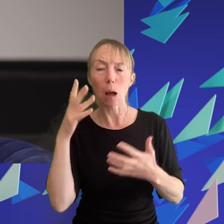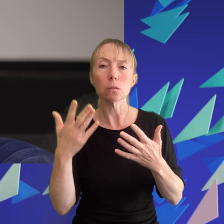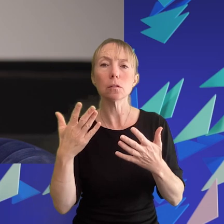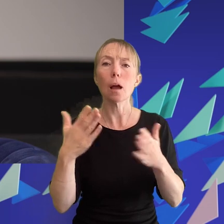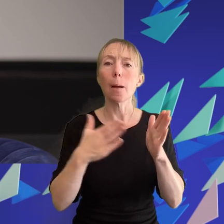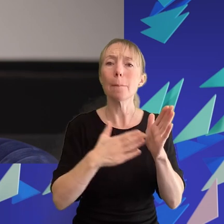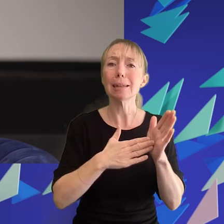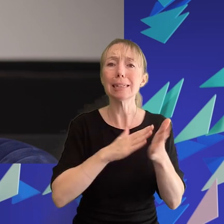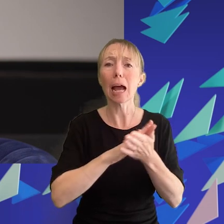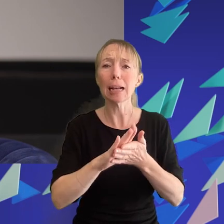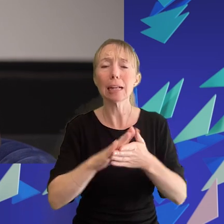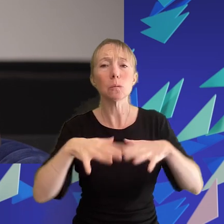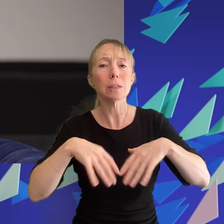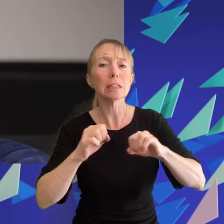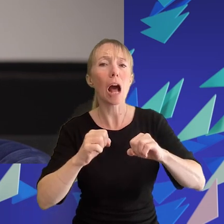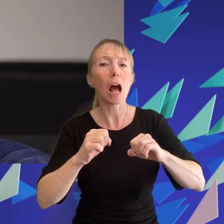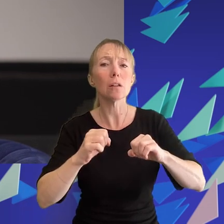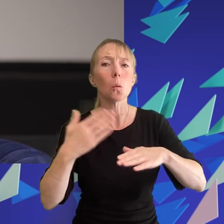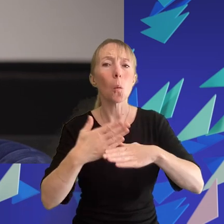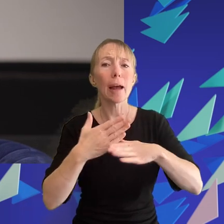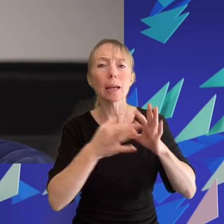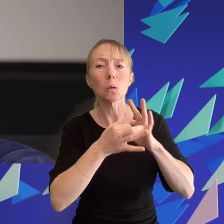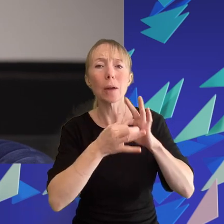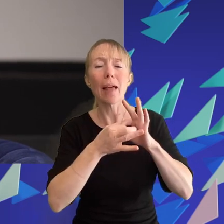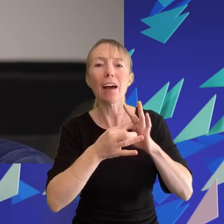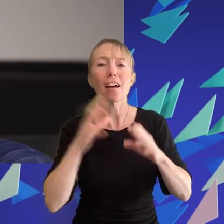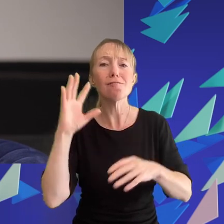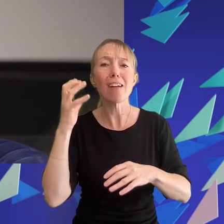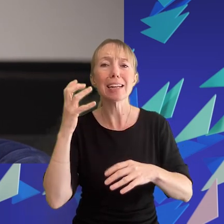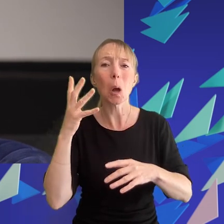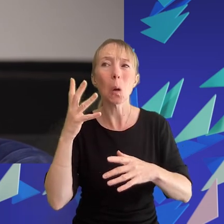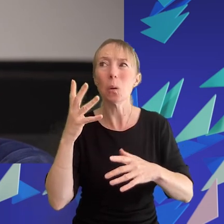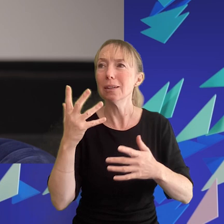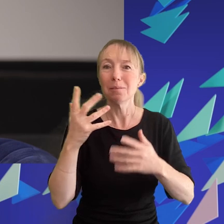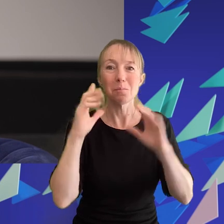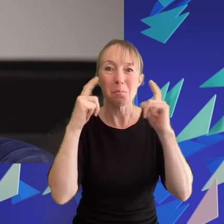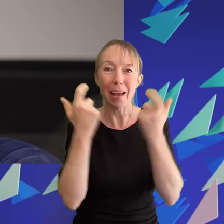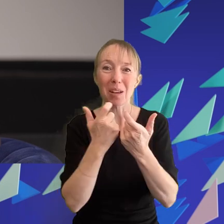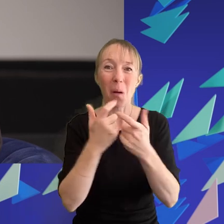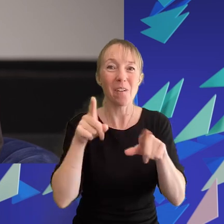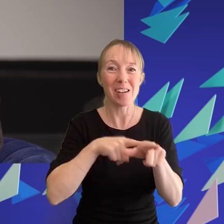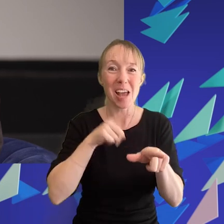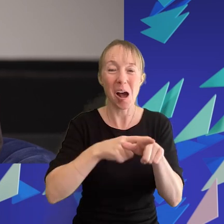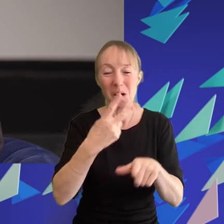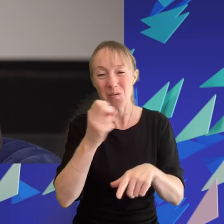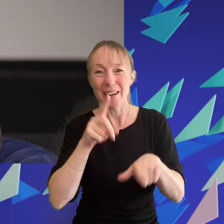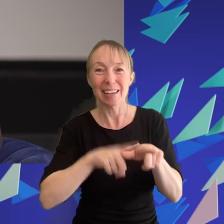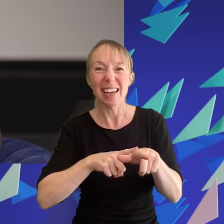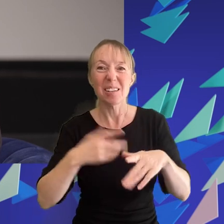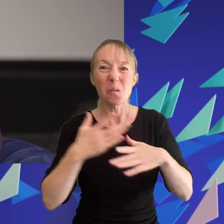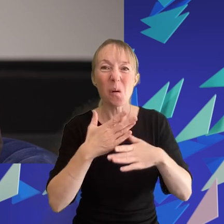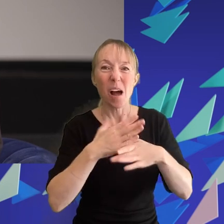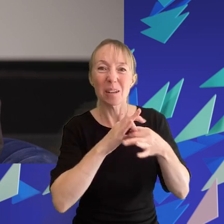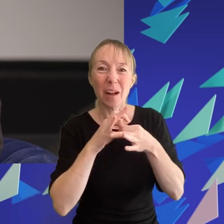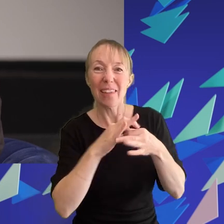Martin Hernandez, we start together in a radio station in Mexico. And we were very young. We were 20 years old. And we worked together for 5 years